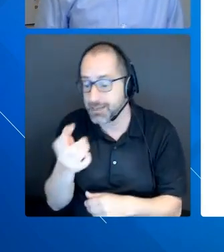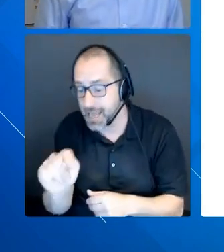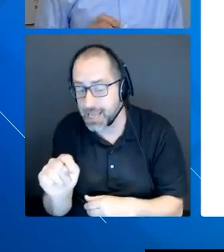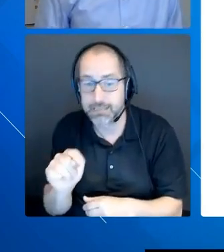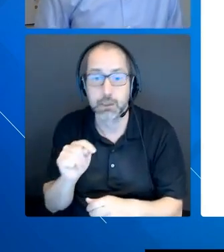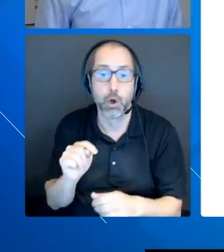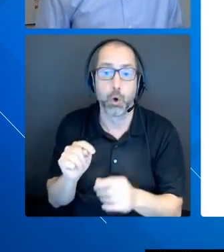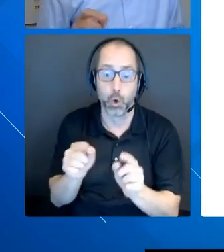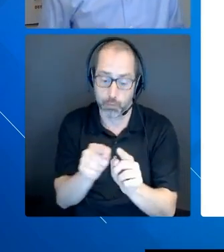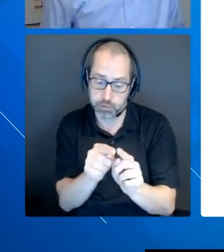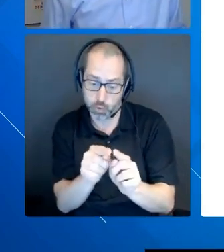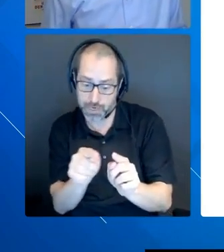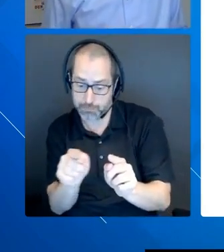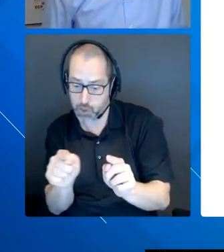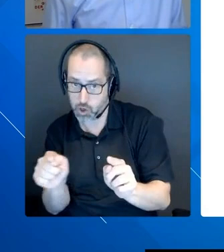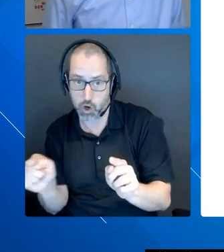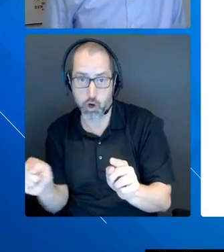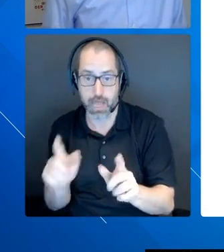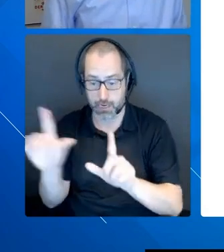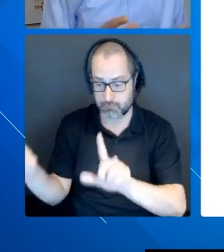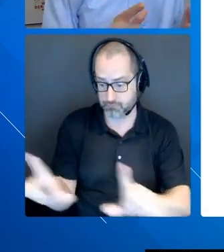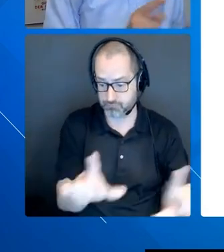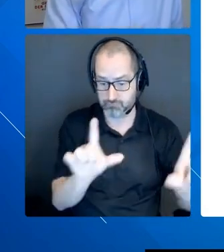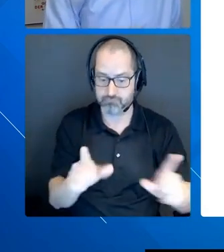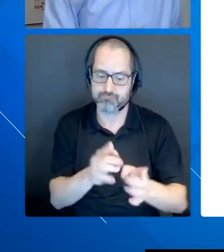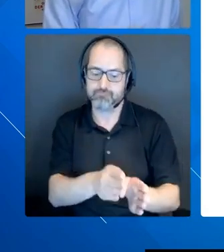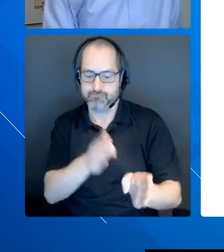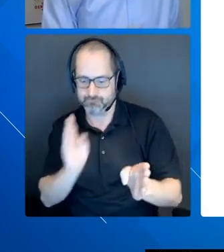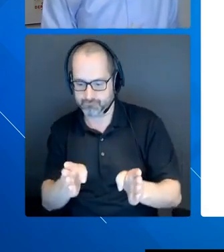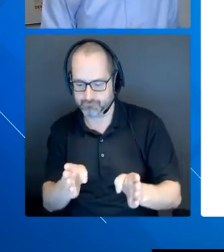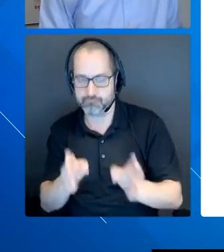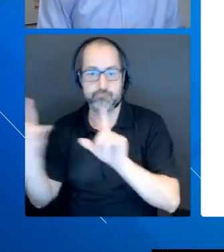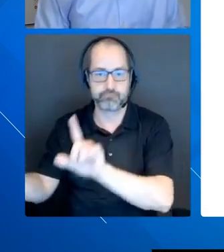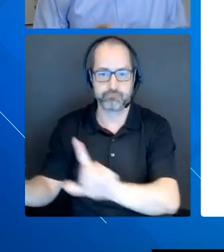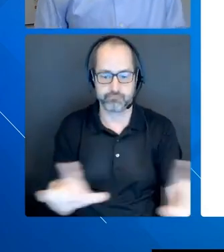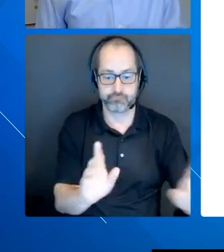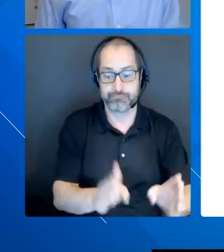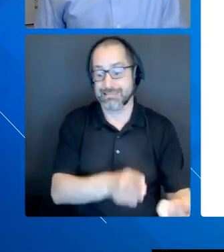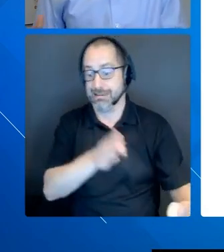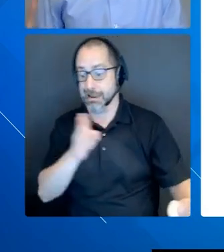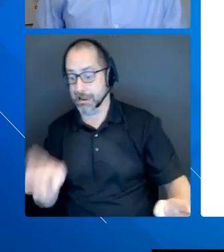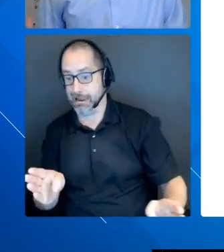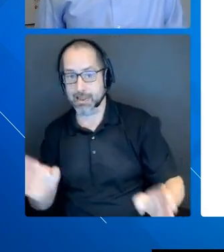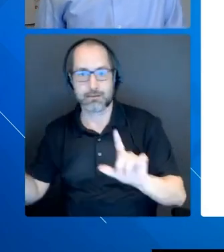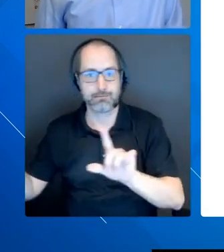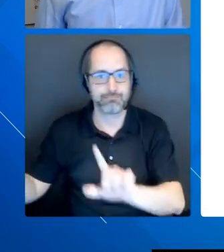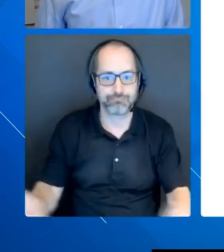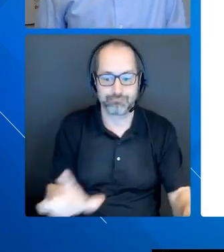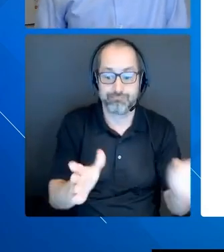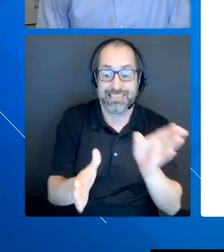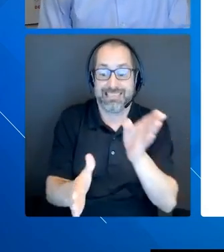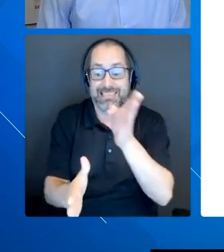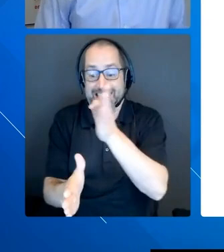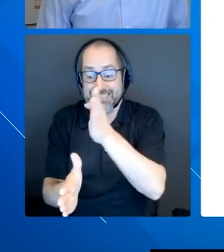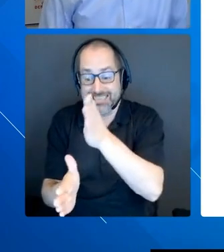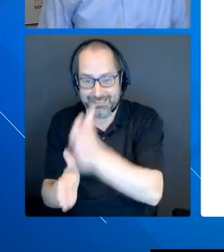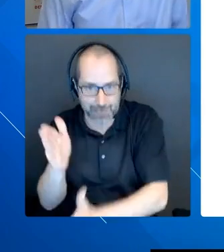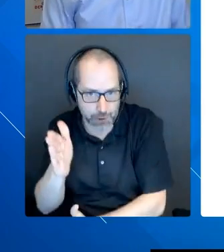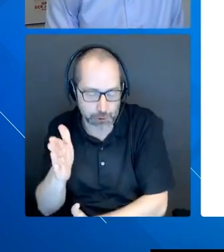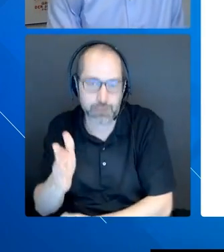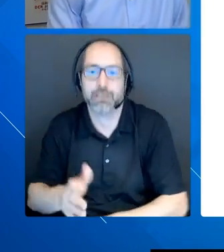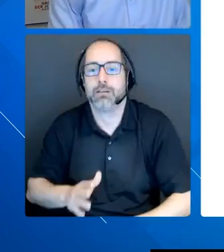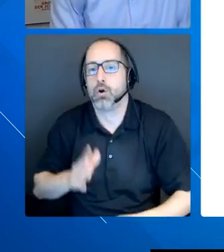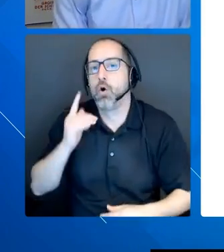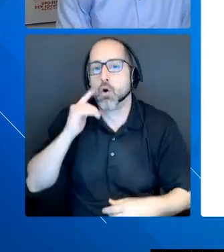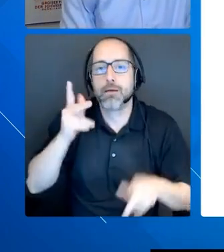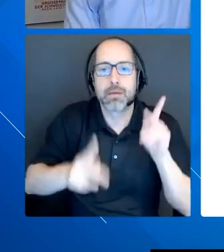moves. The key point is to let people know this is how much work you've done and this is how much work you have left to do, so they can decide if that's enough for